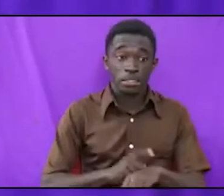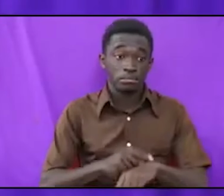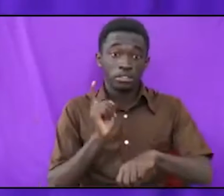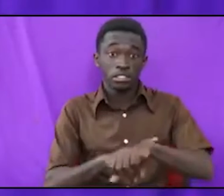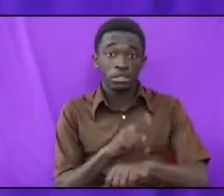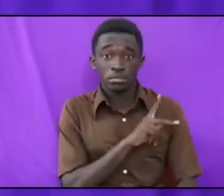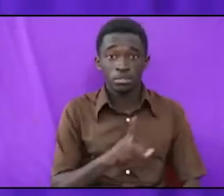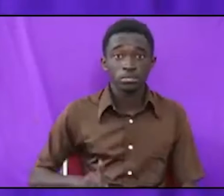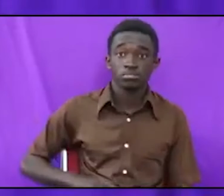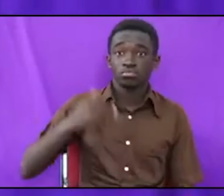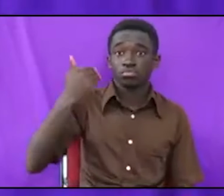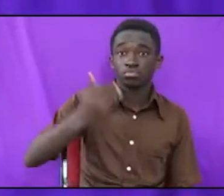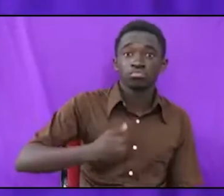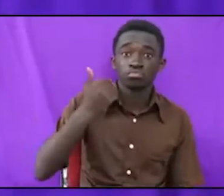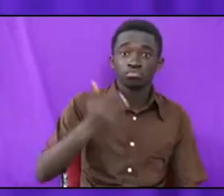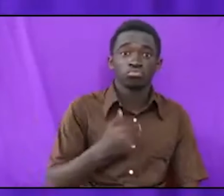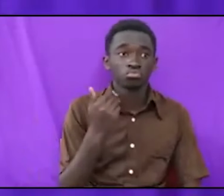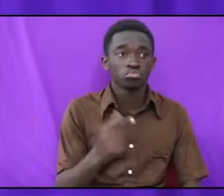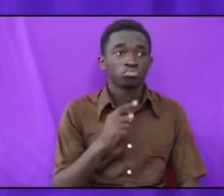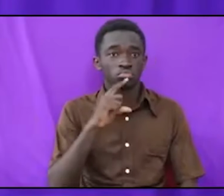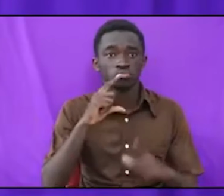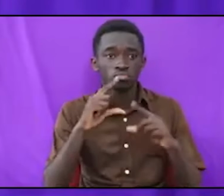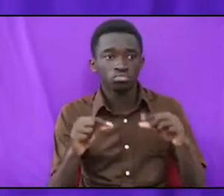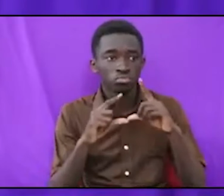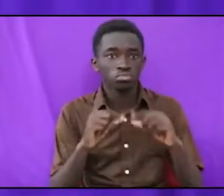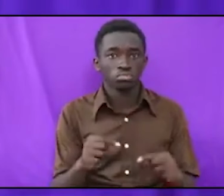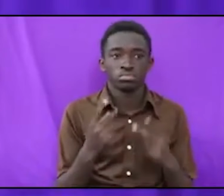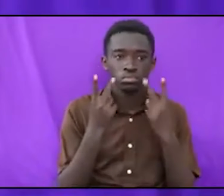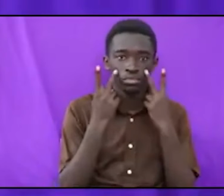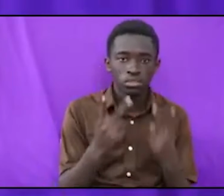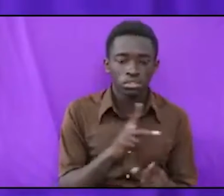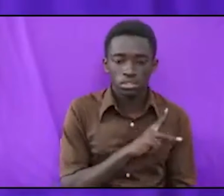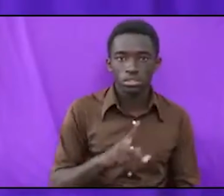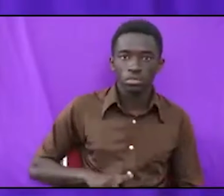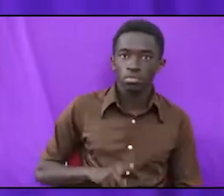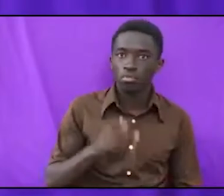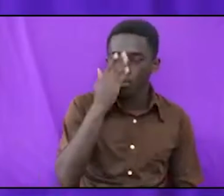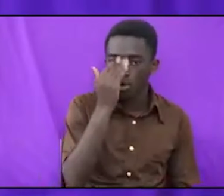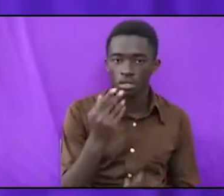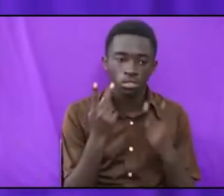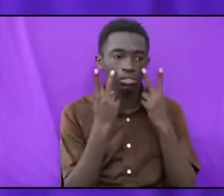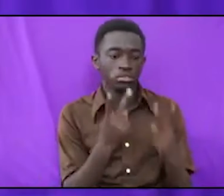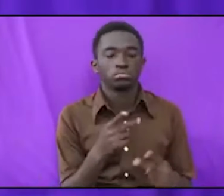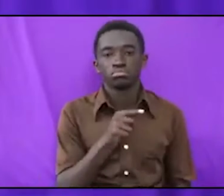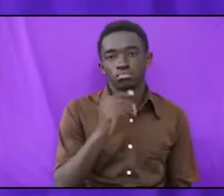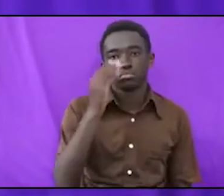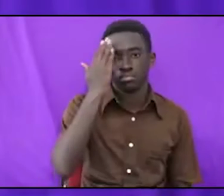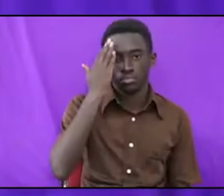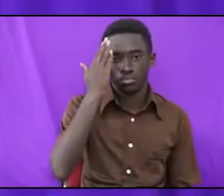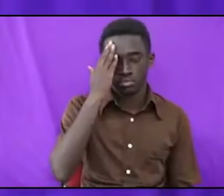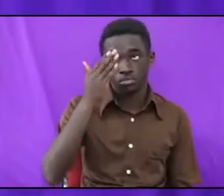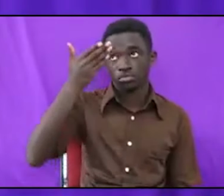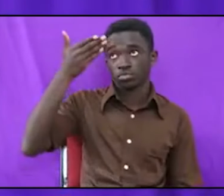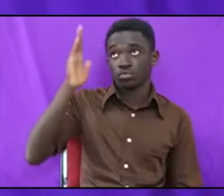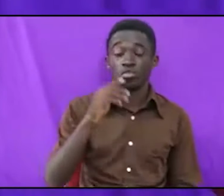running, Daniel, I'm so impressed with this king, because it looks he knew that the God of this man is real. And